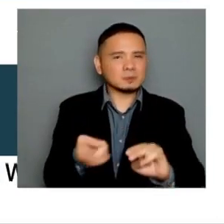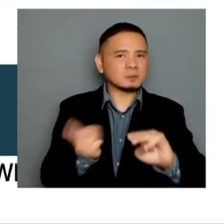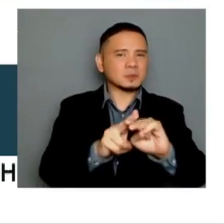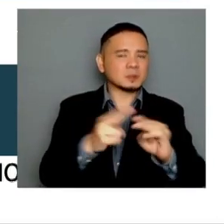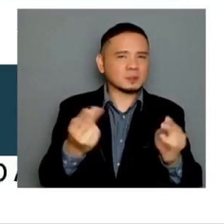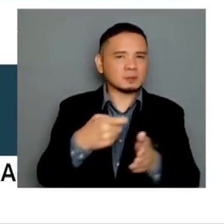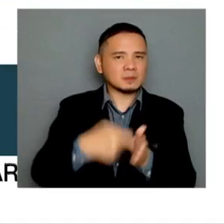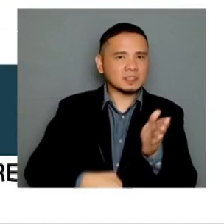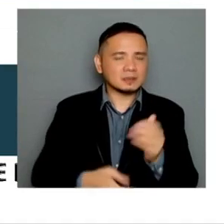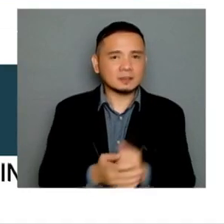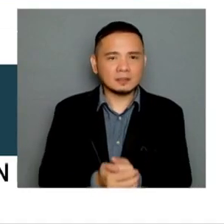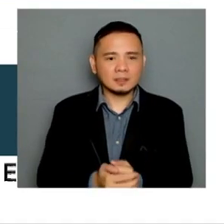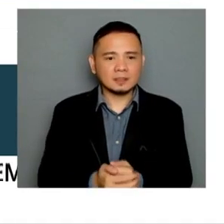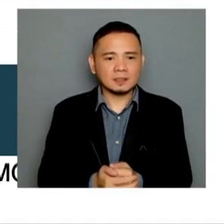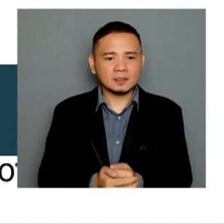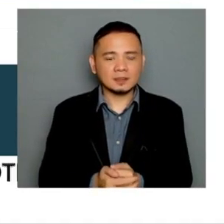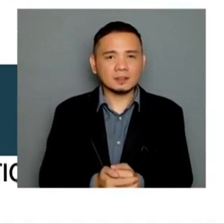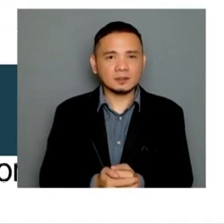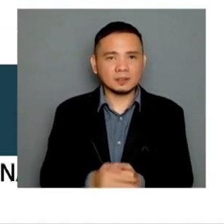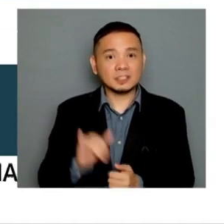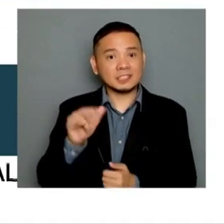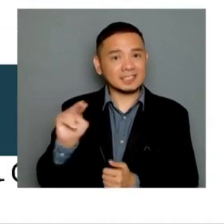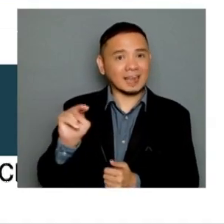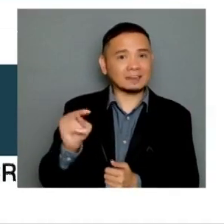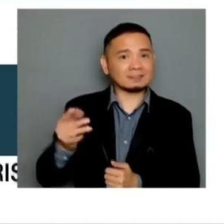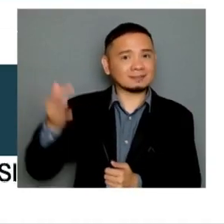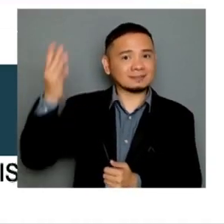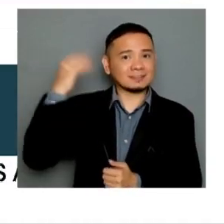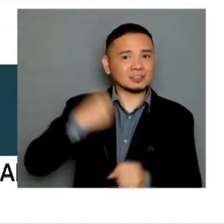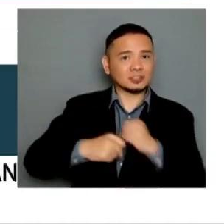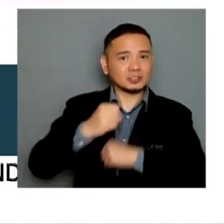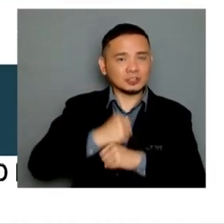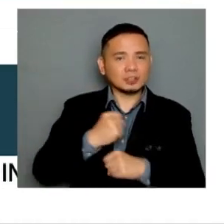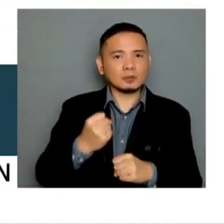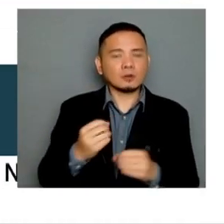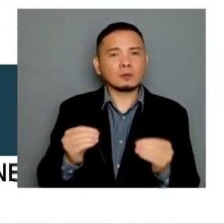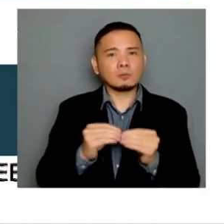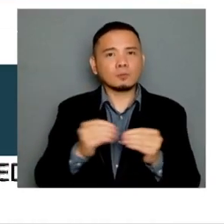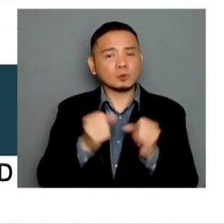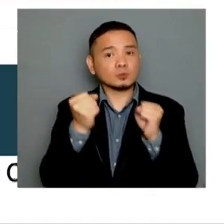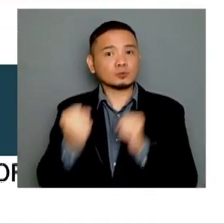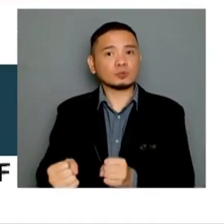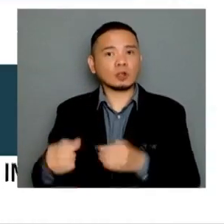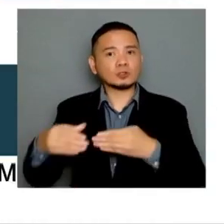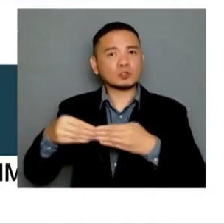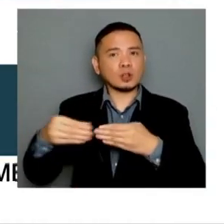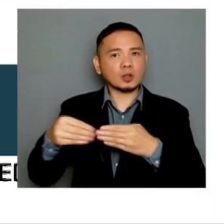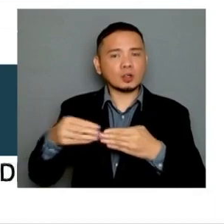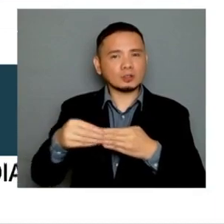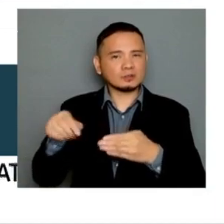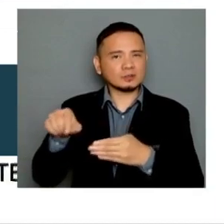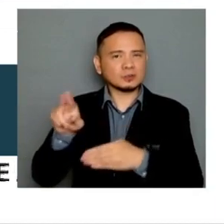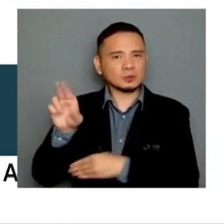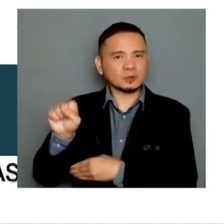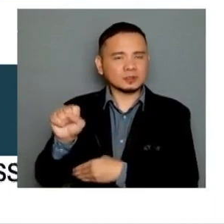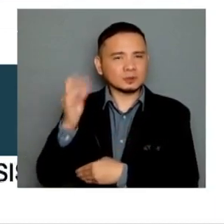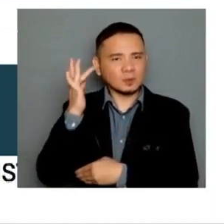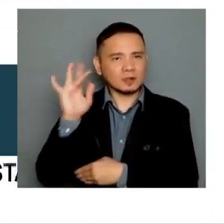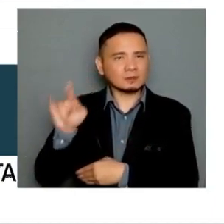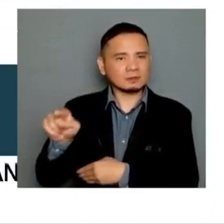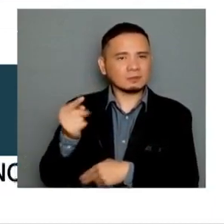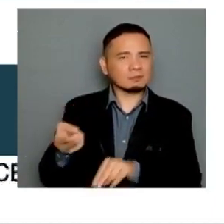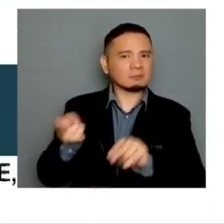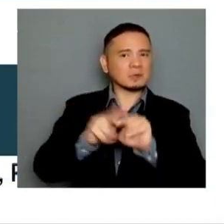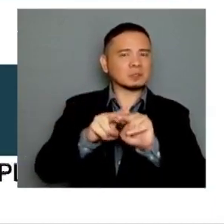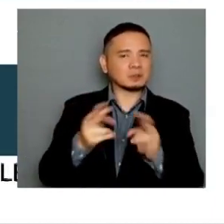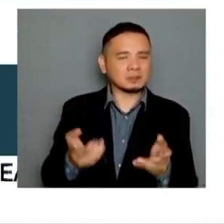And early this year, that also resulted in a stronger dollar because of the aggressive Fed rate hike. So, yeah, there